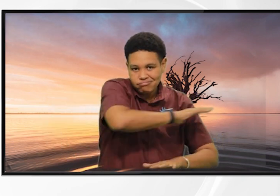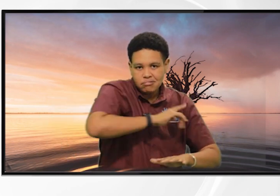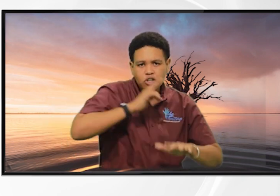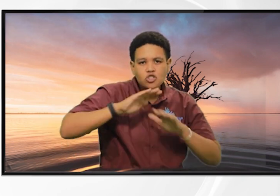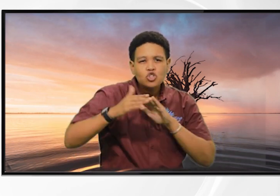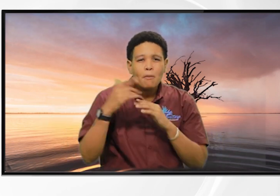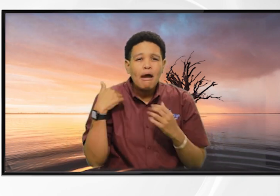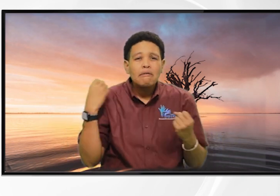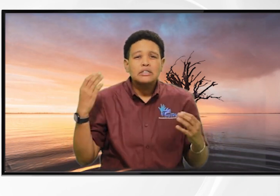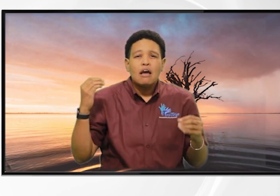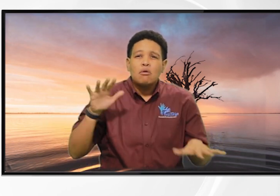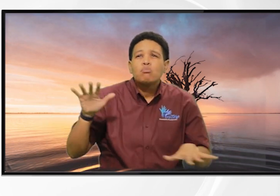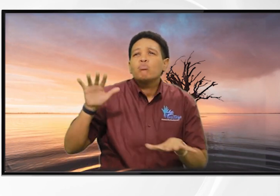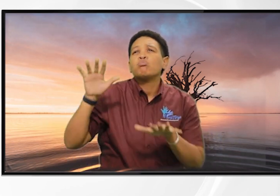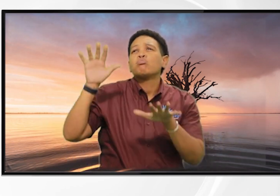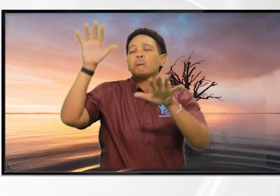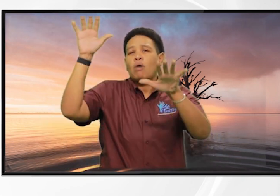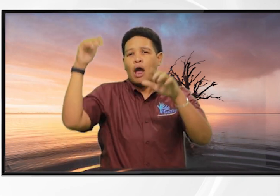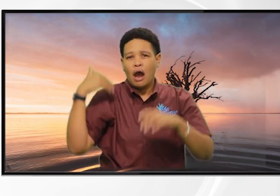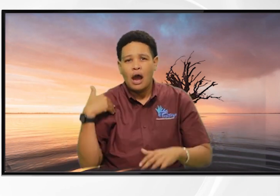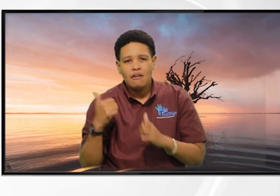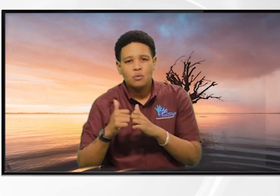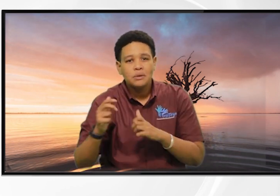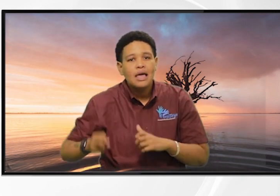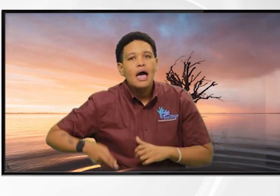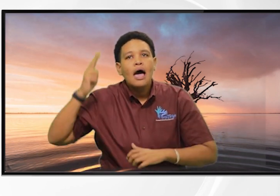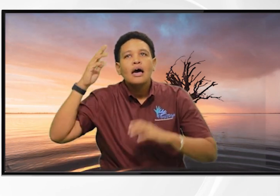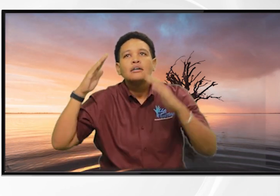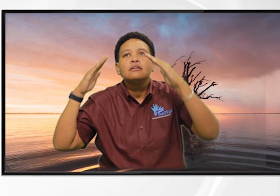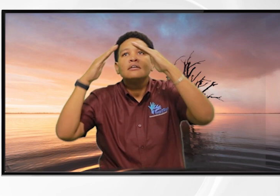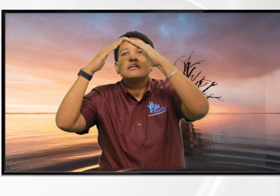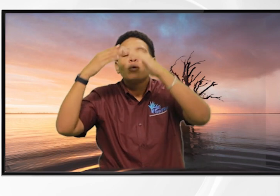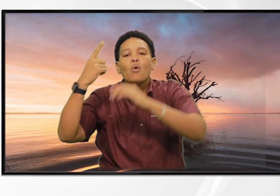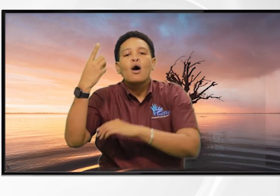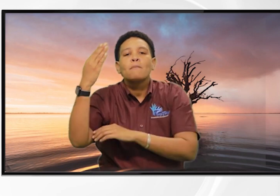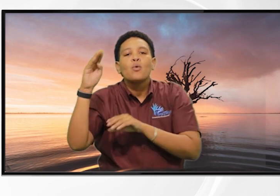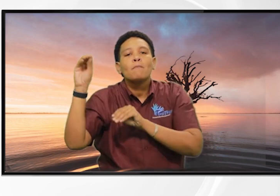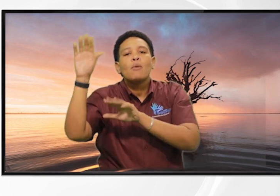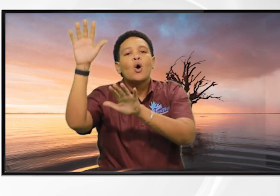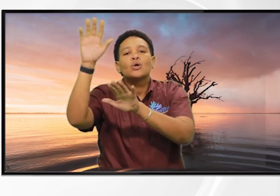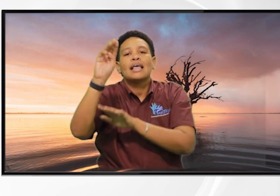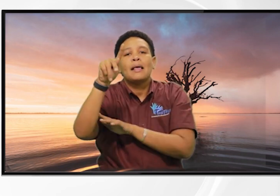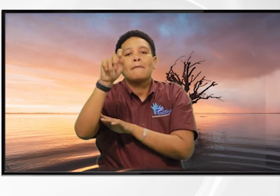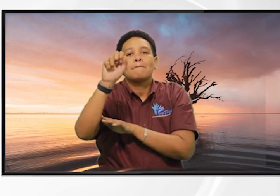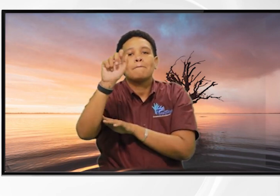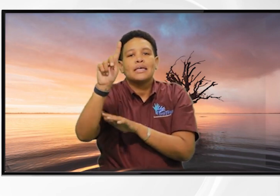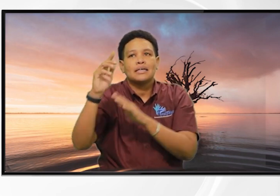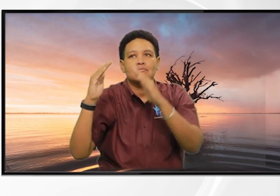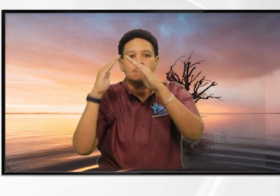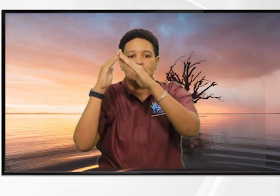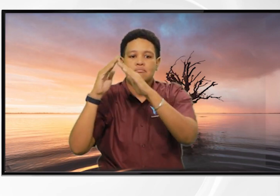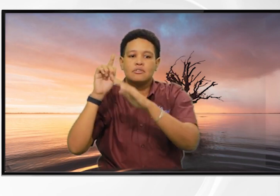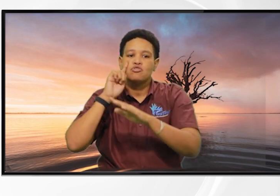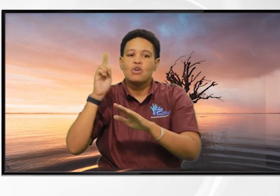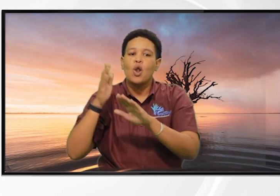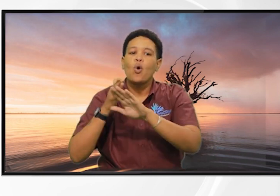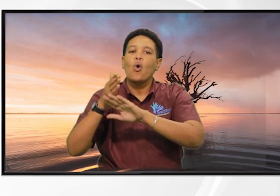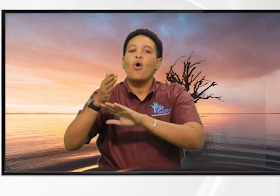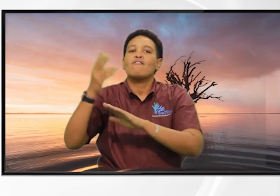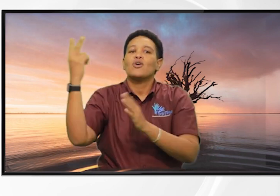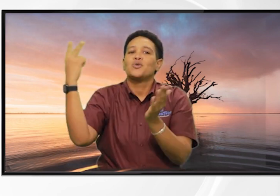several rugged mountain ranges, with the highest point, the Blue Mountain Peak, soaring over